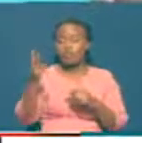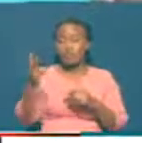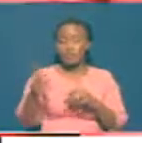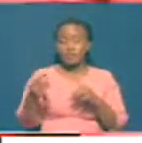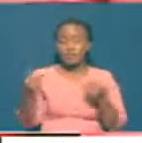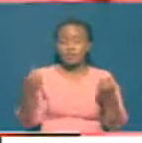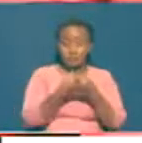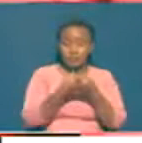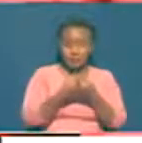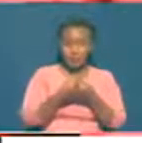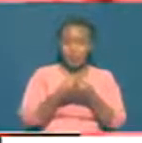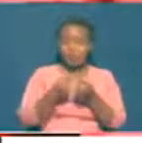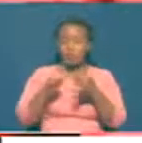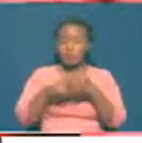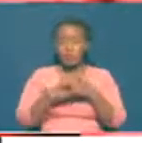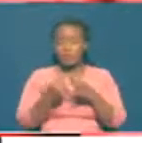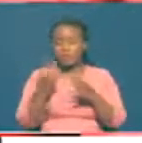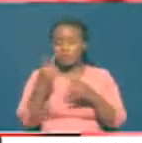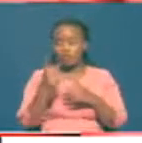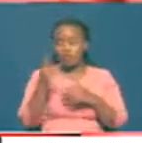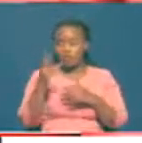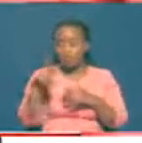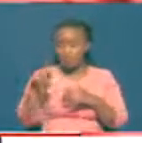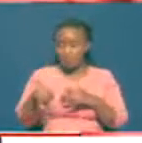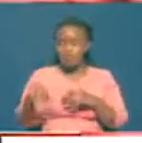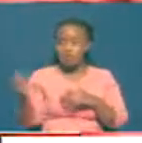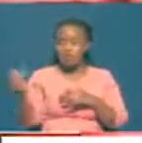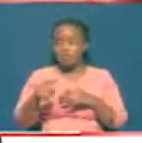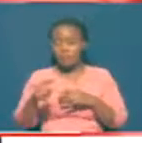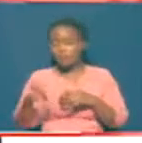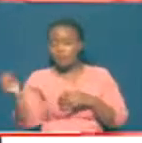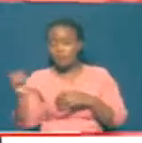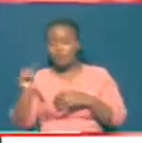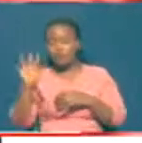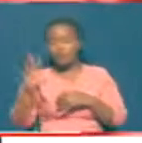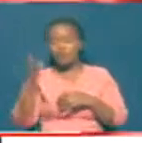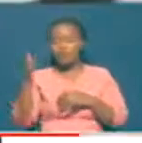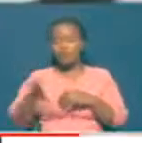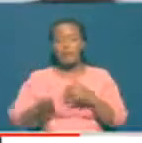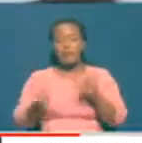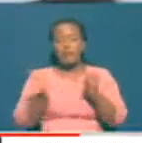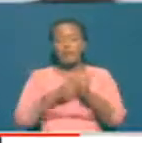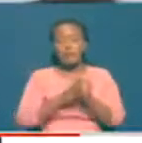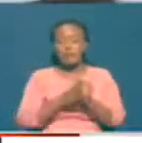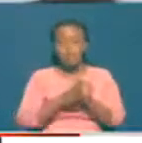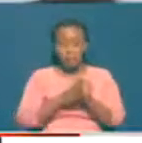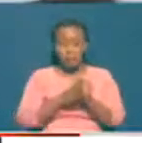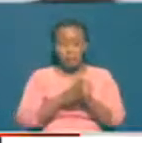be held from the 24th of this month to 5th September in Japan. A total